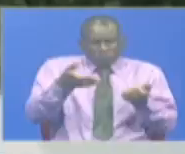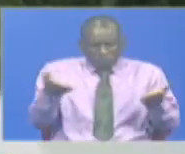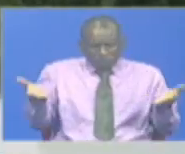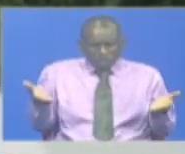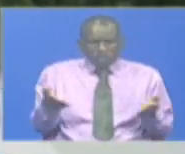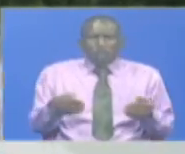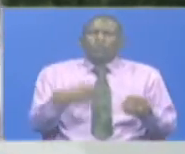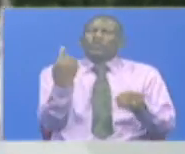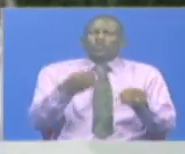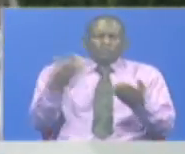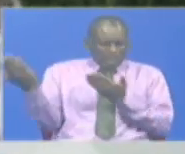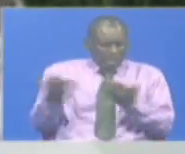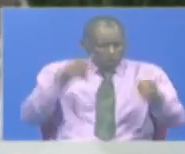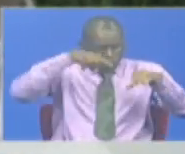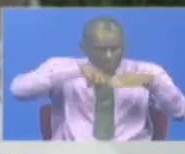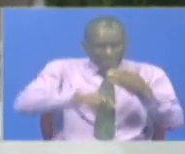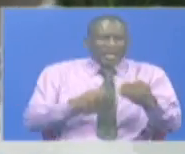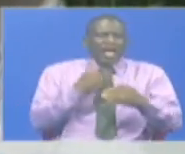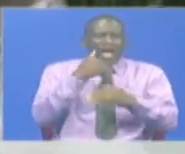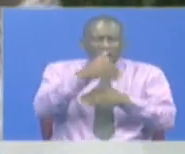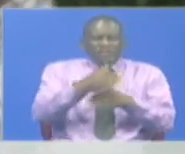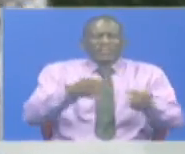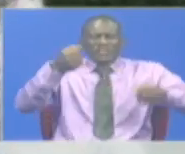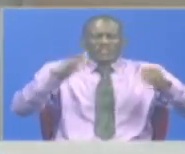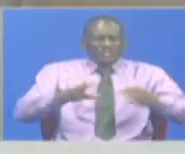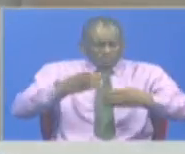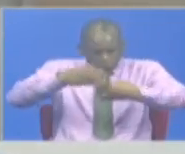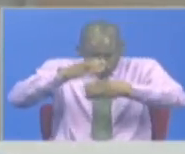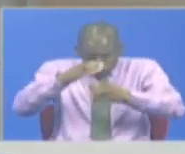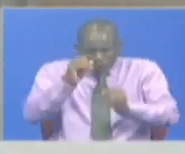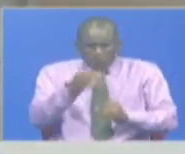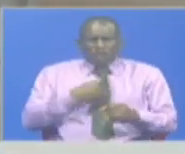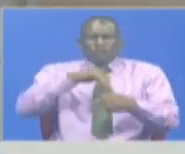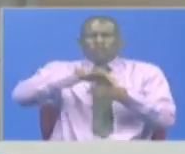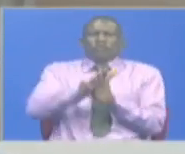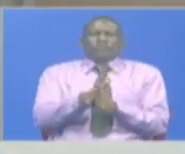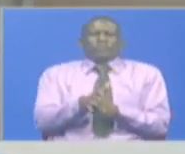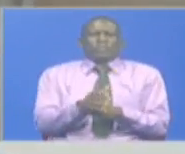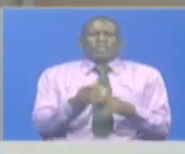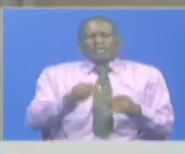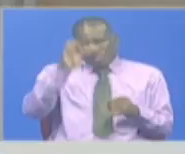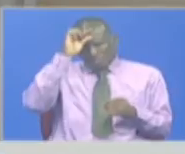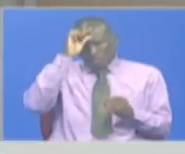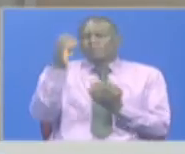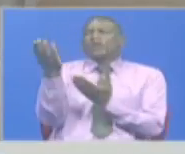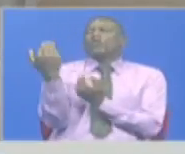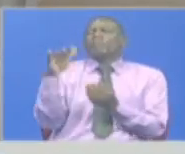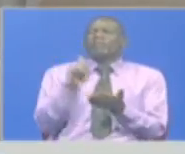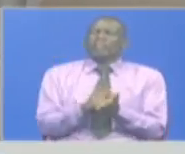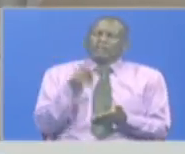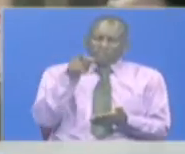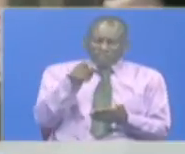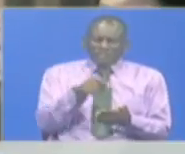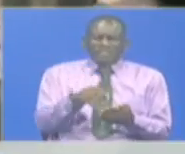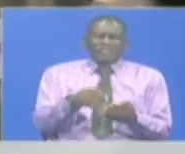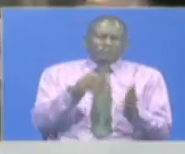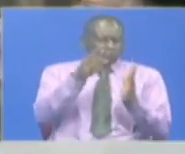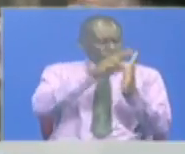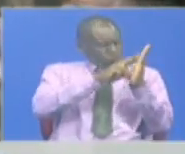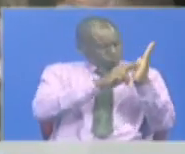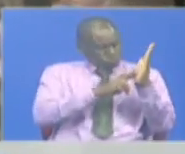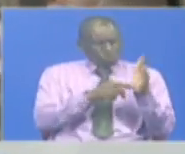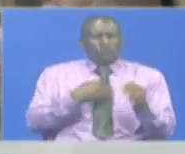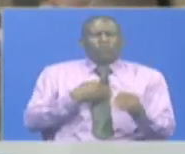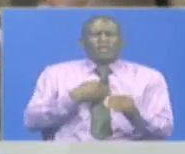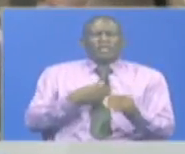at the affected border points and given a clean bill of health. The government is hopeful that these additional measures will have a big